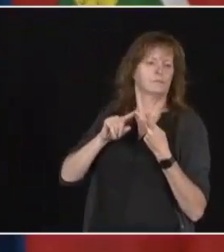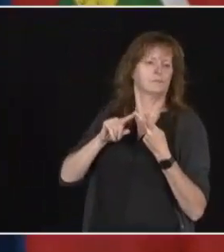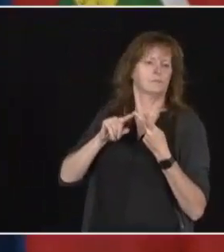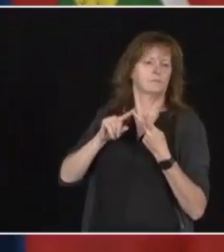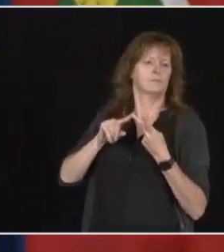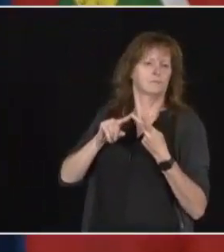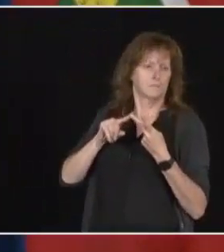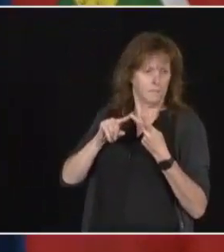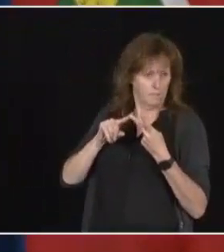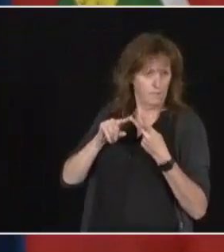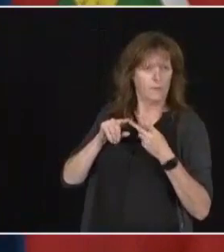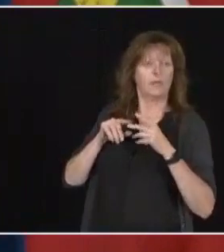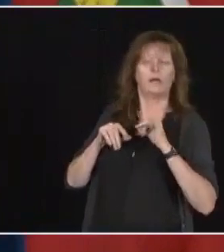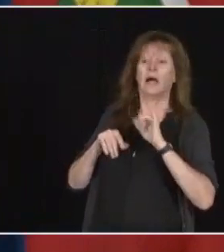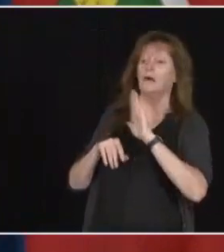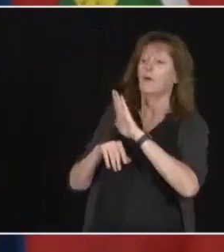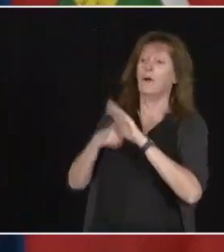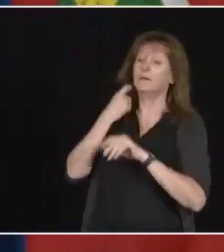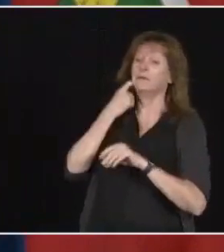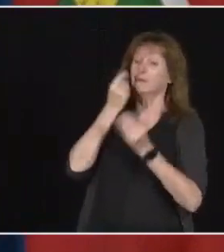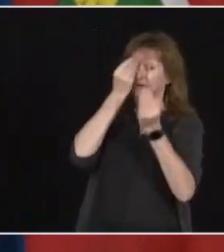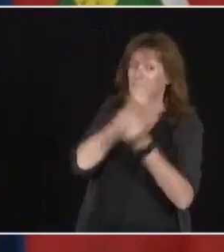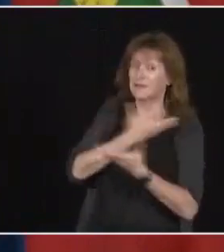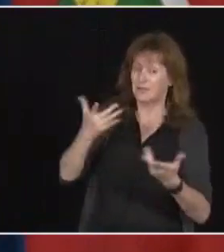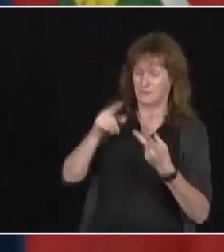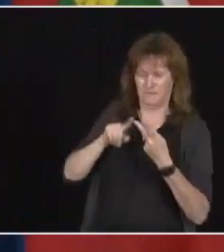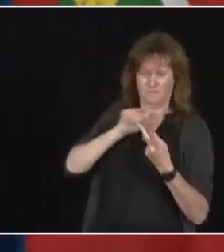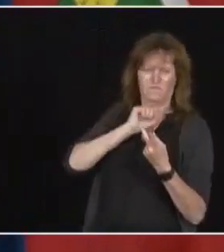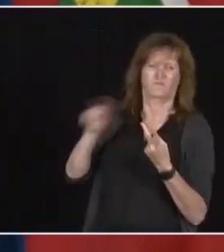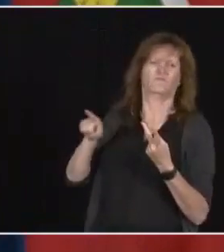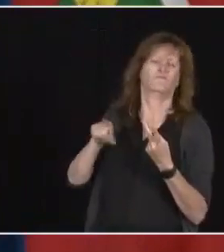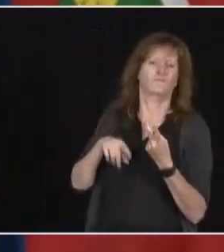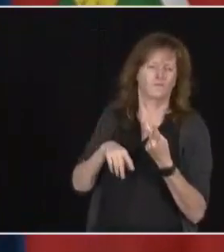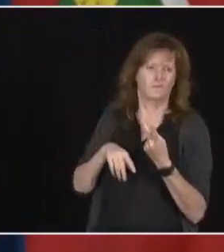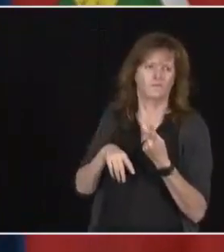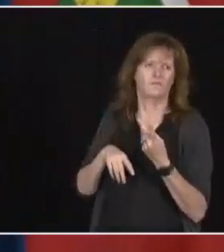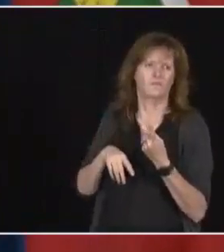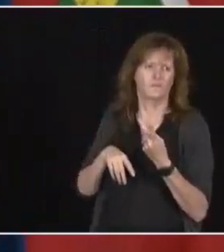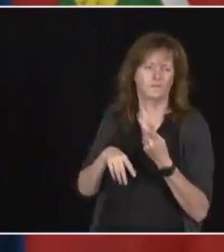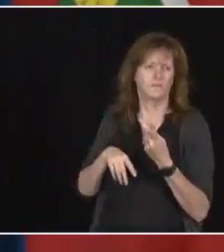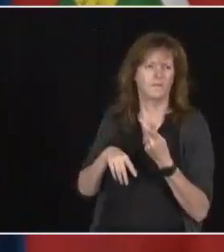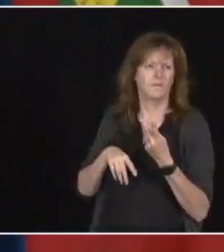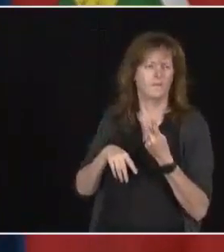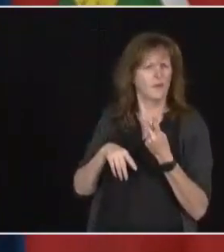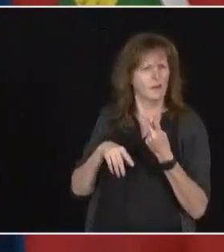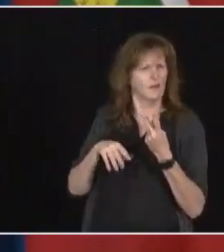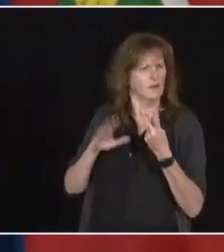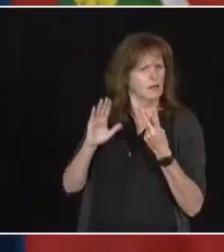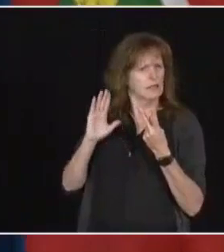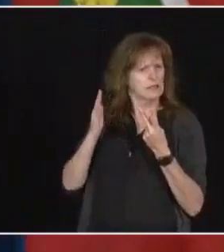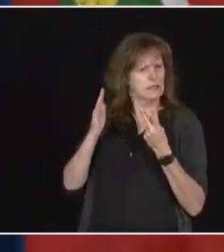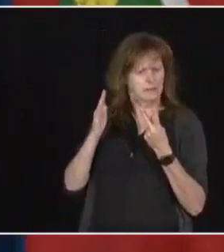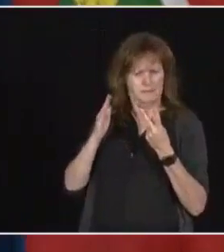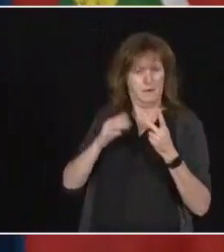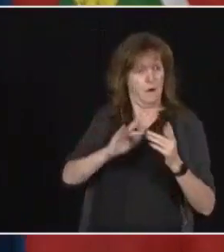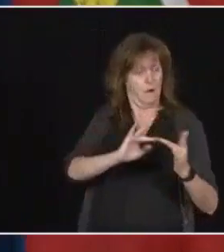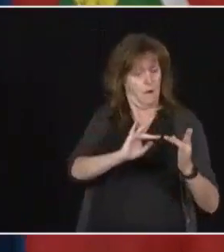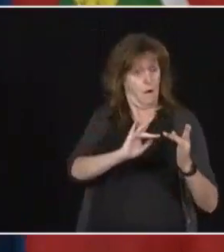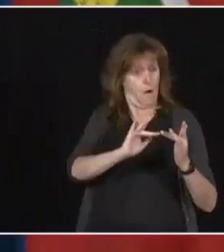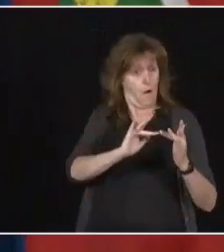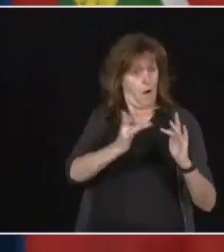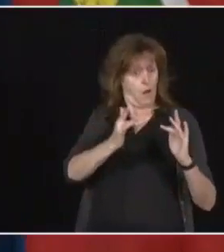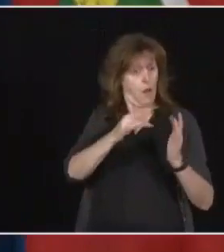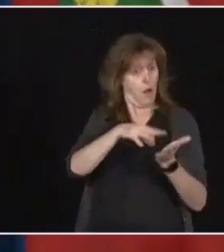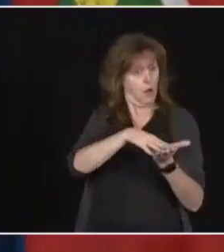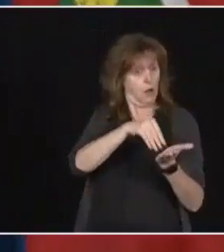then today, so this seems to indicate to me that online learning is not going to be complete